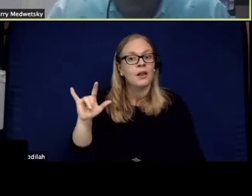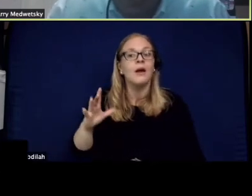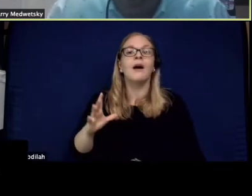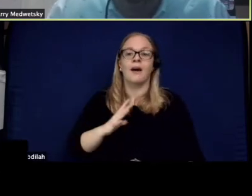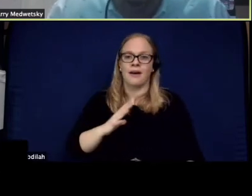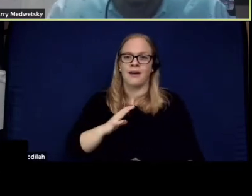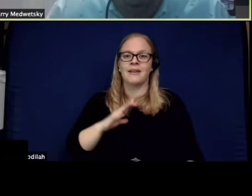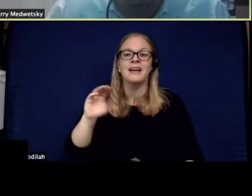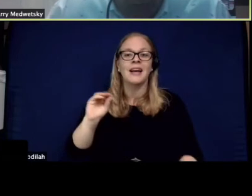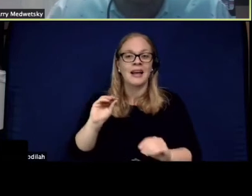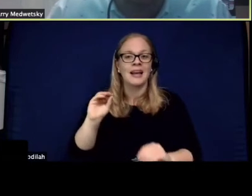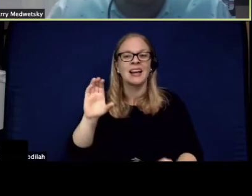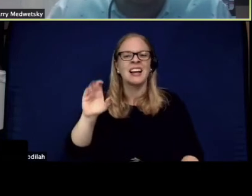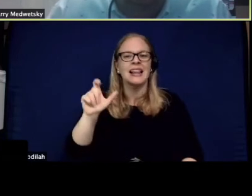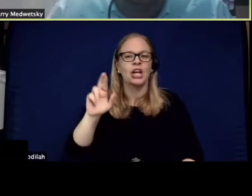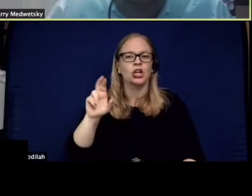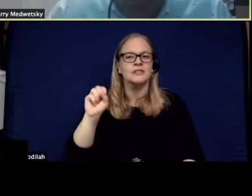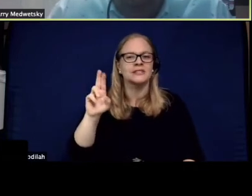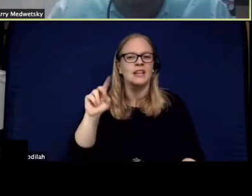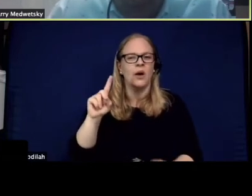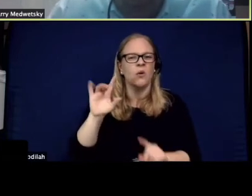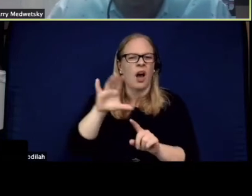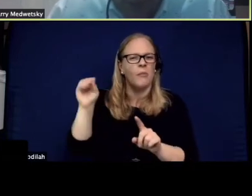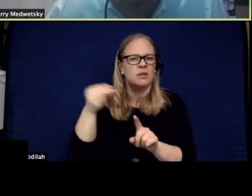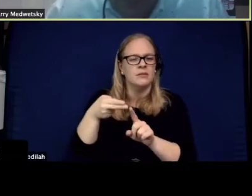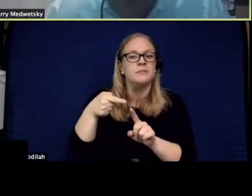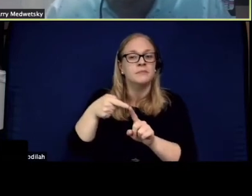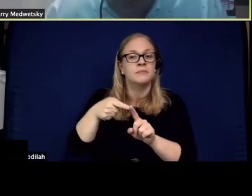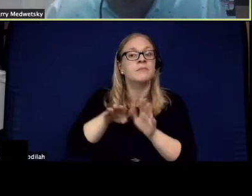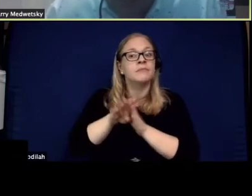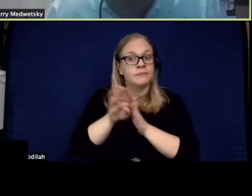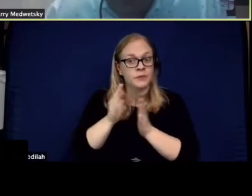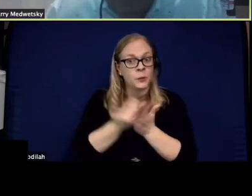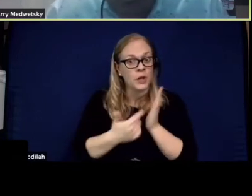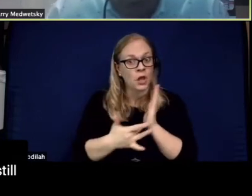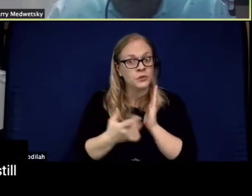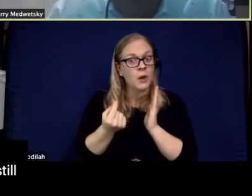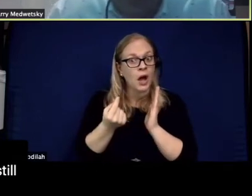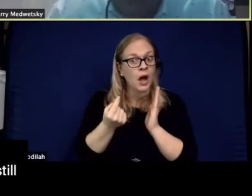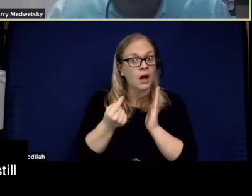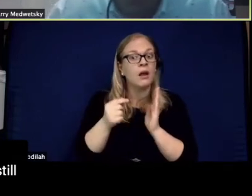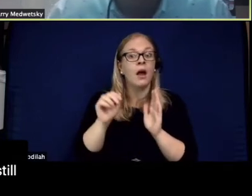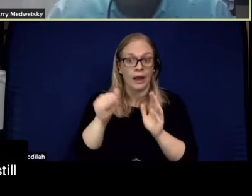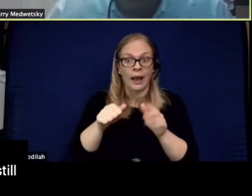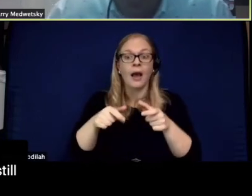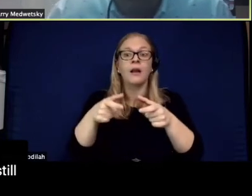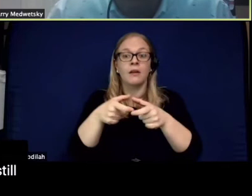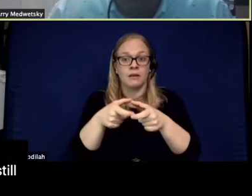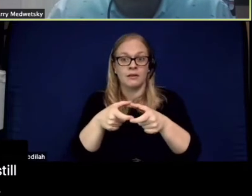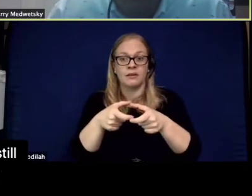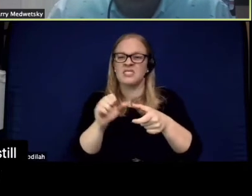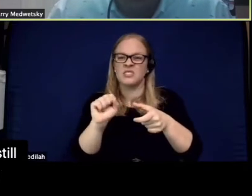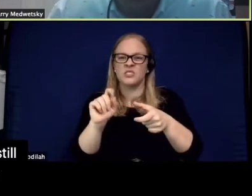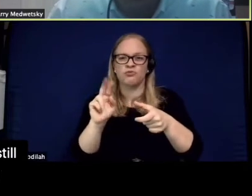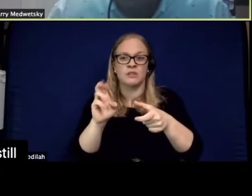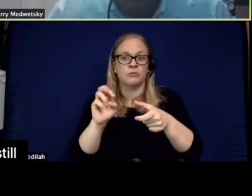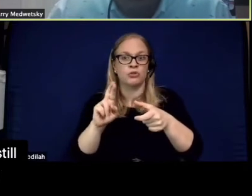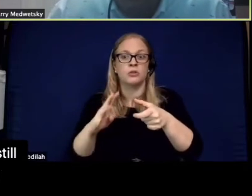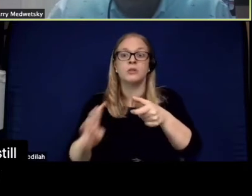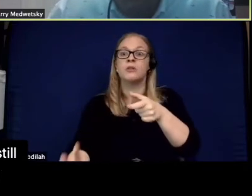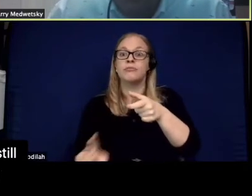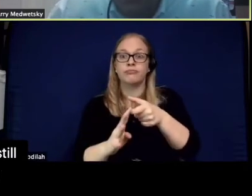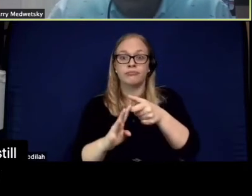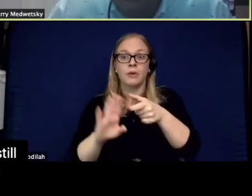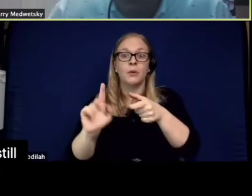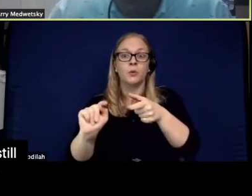was a device or streamer where it could still communicate with the Bluetooth devices, but the output was